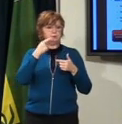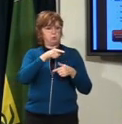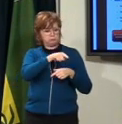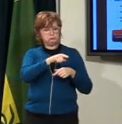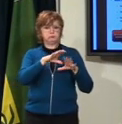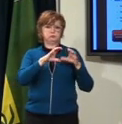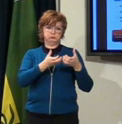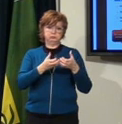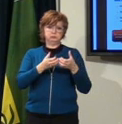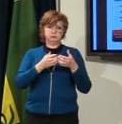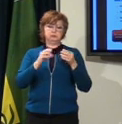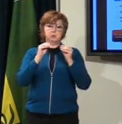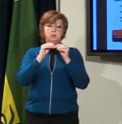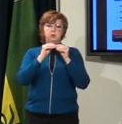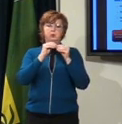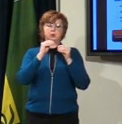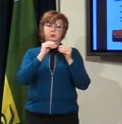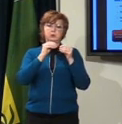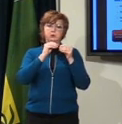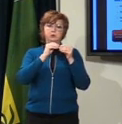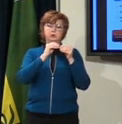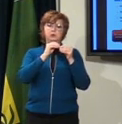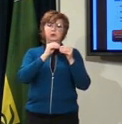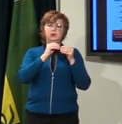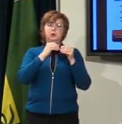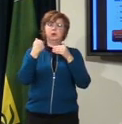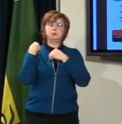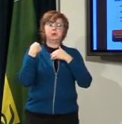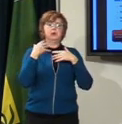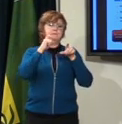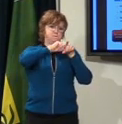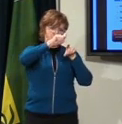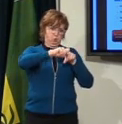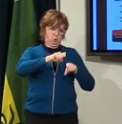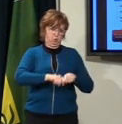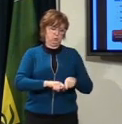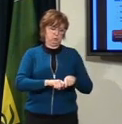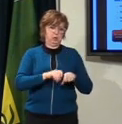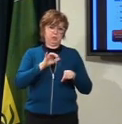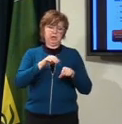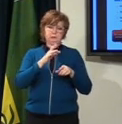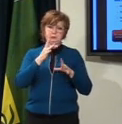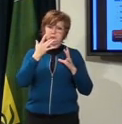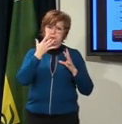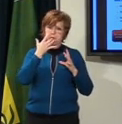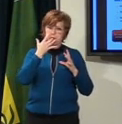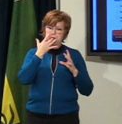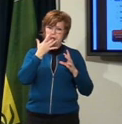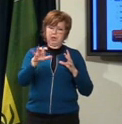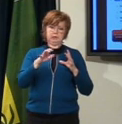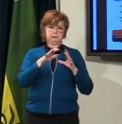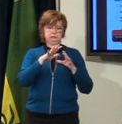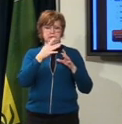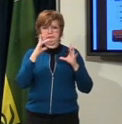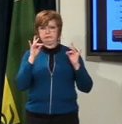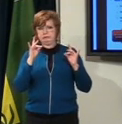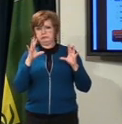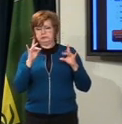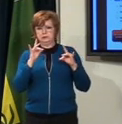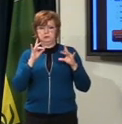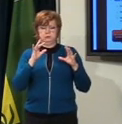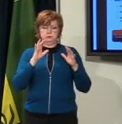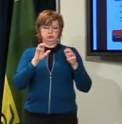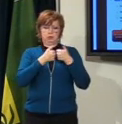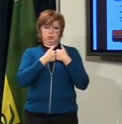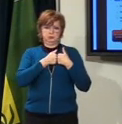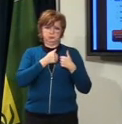able to focus on those things that they need to do. And that's where we're suffering the most. We have 2 tasks, the rapid case notification